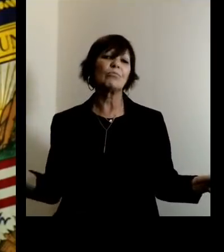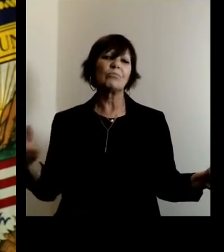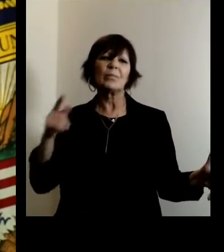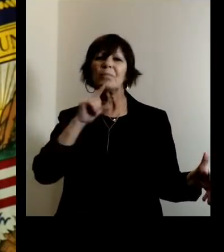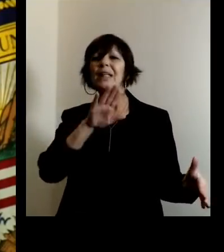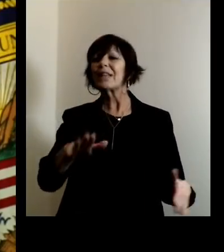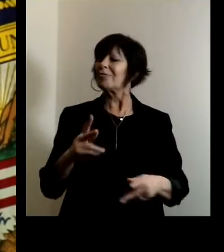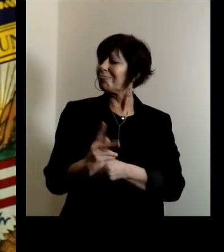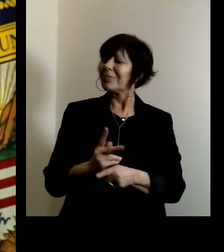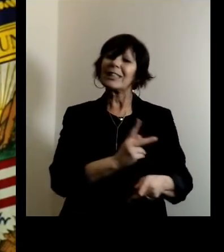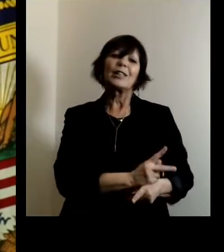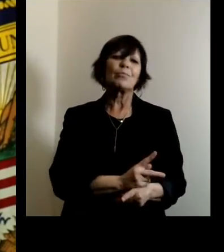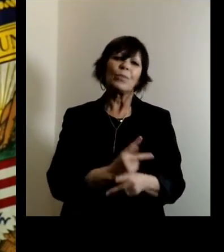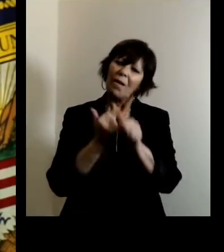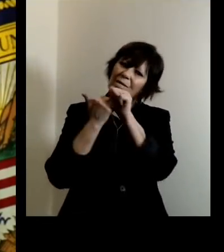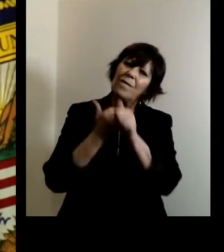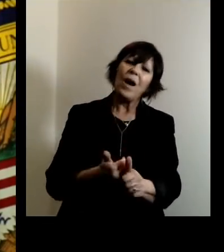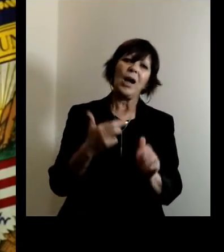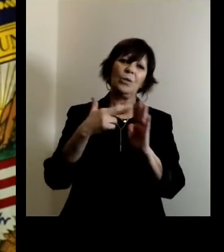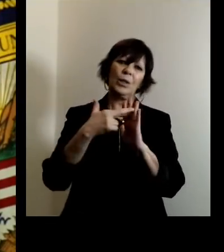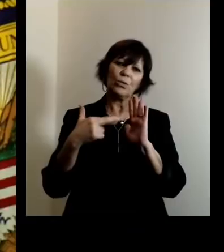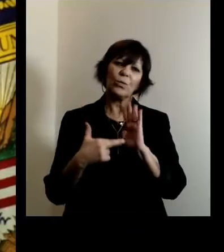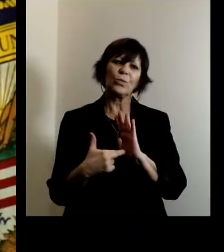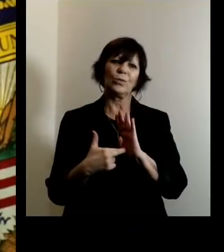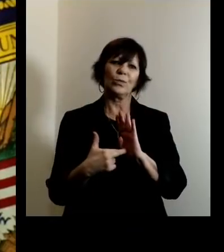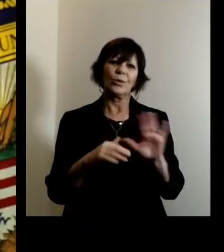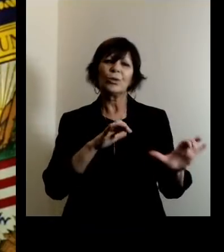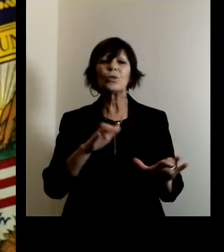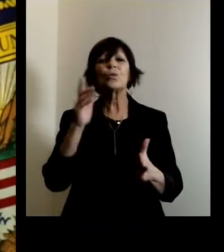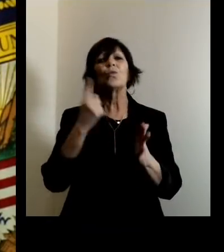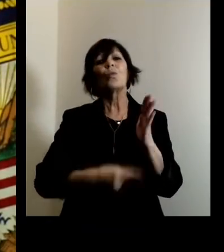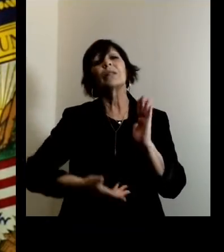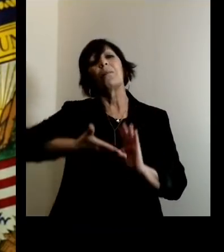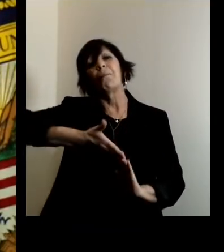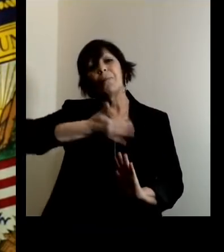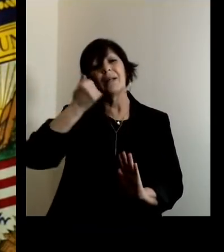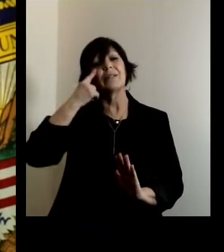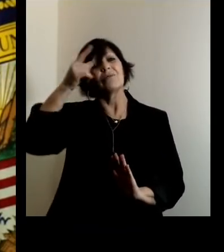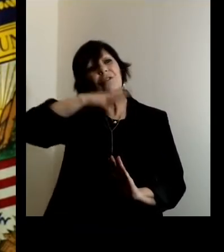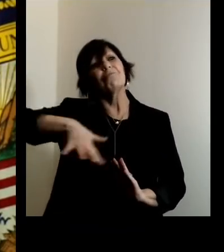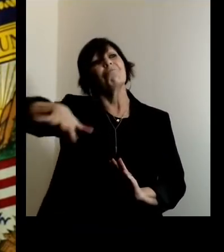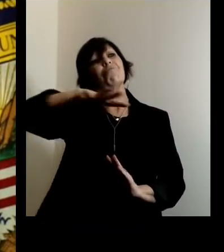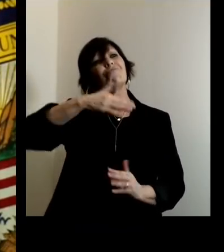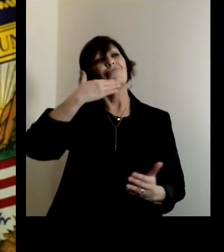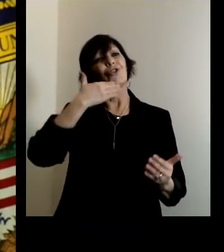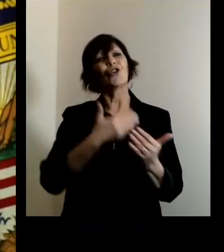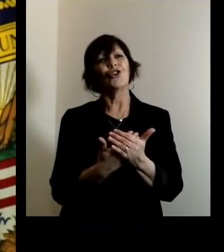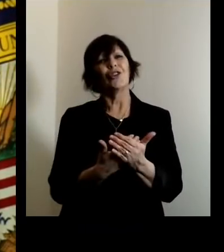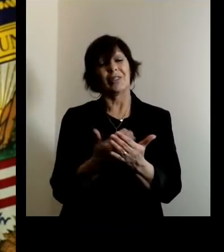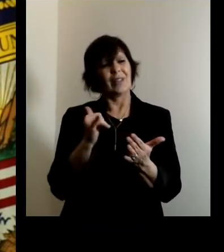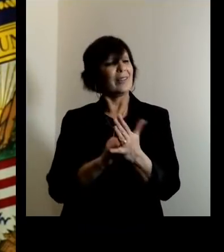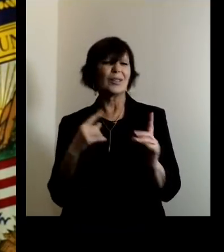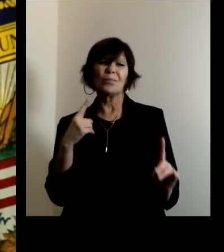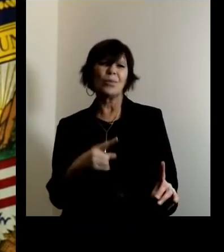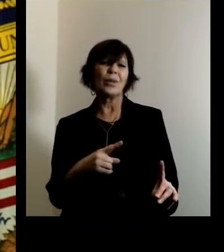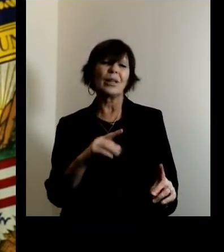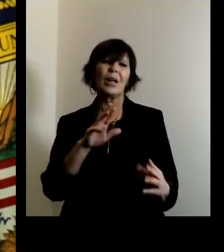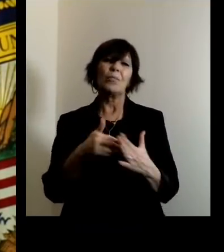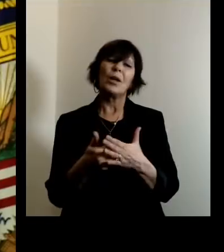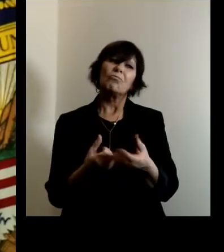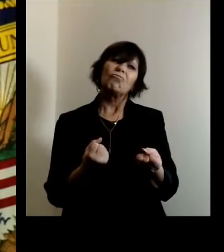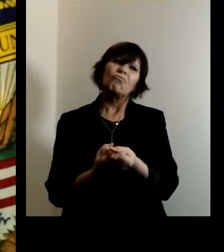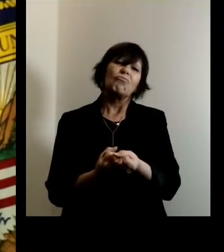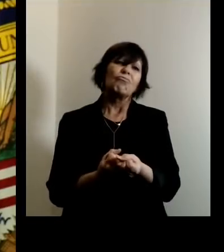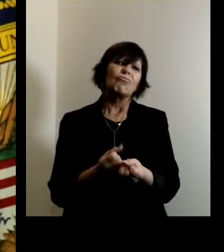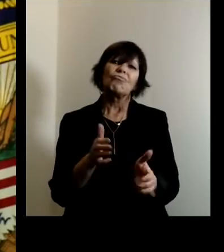their keeper, by following the rules, by doing what's best for the greater good. That's what this is about. It's about promotion of the